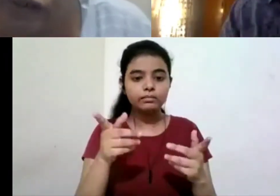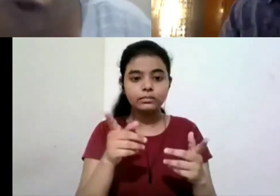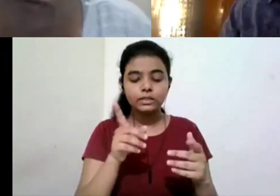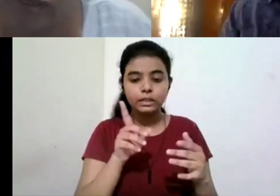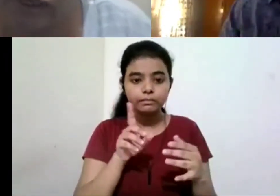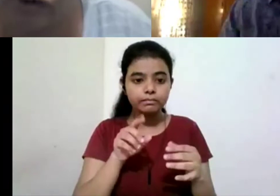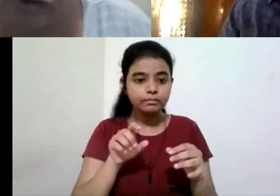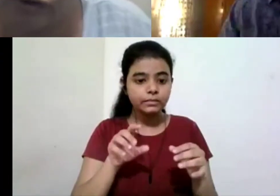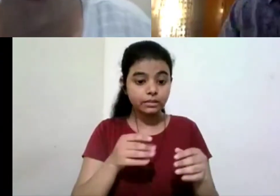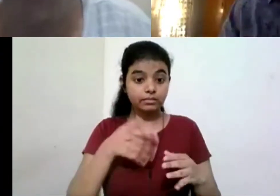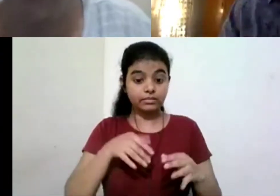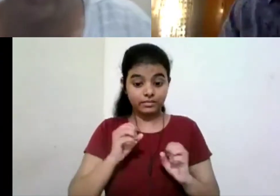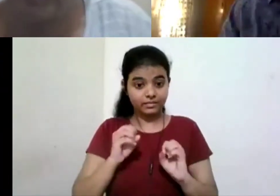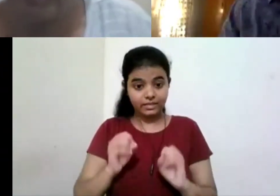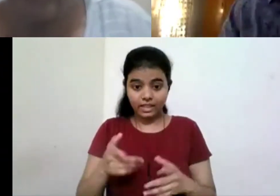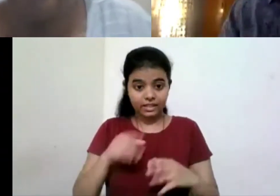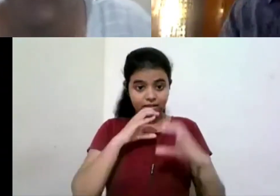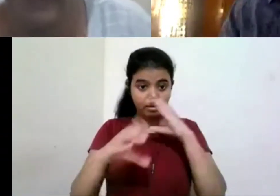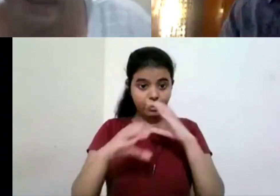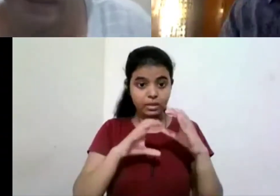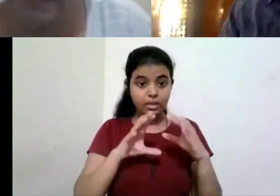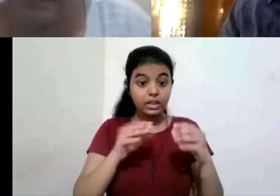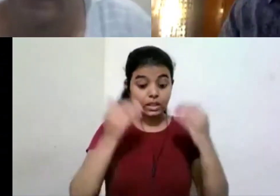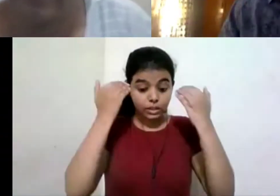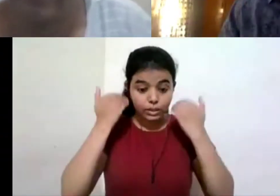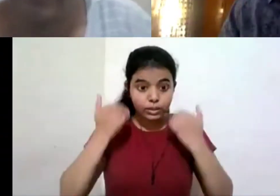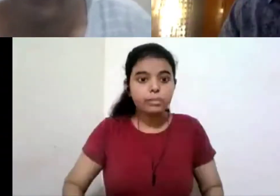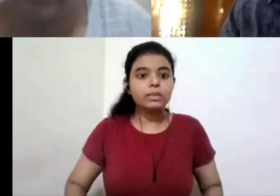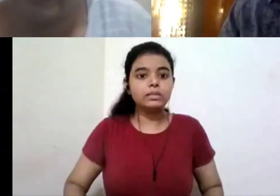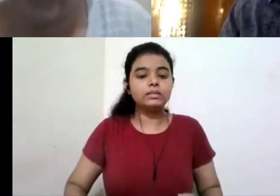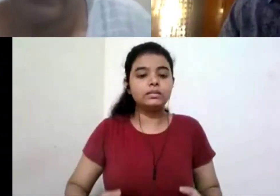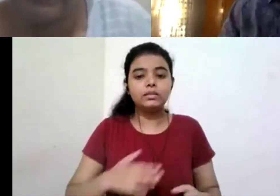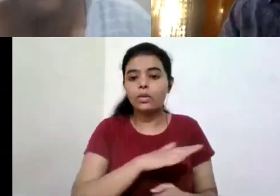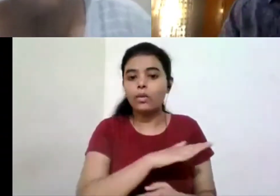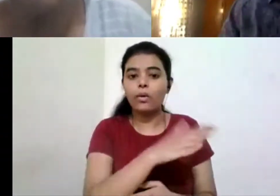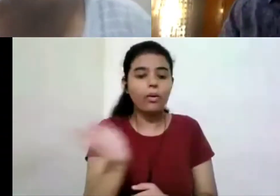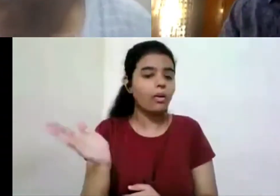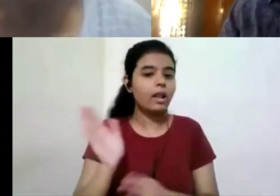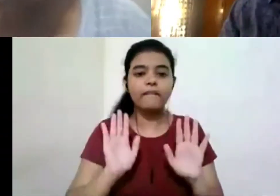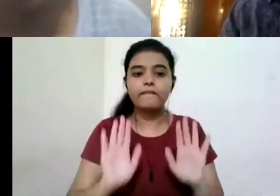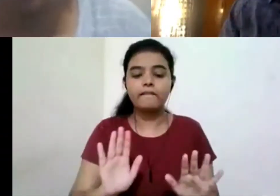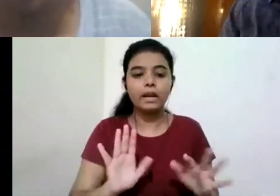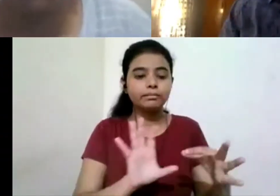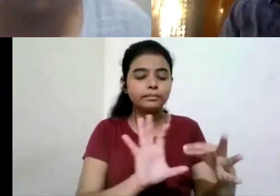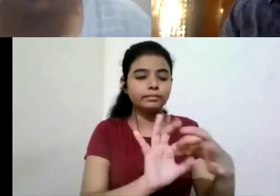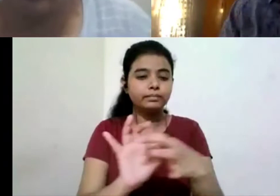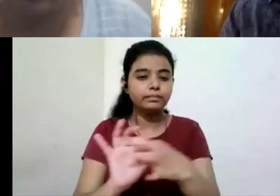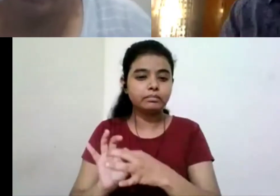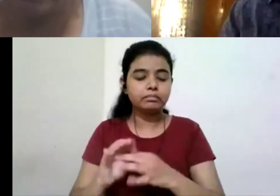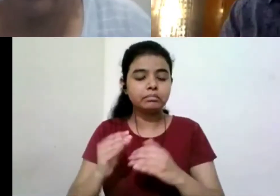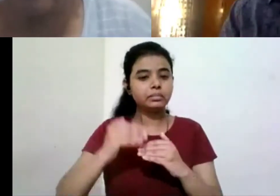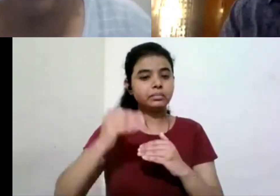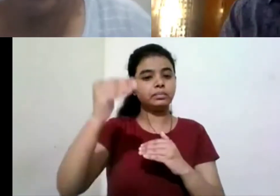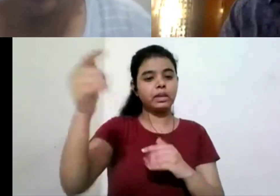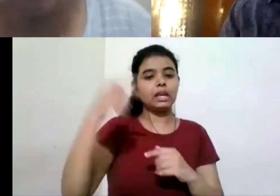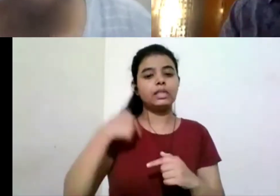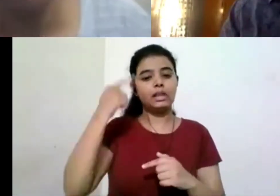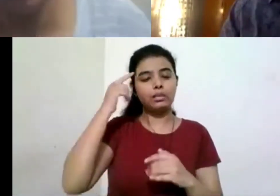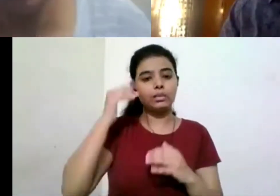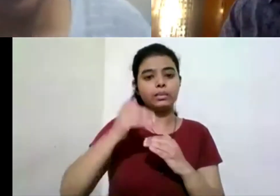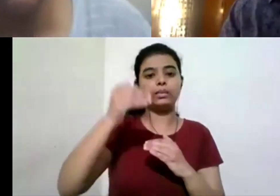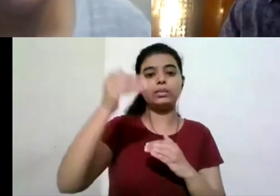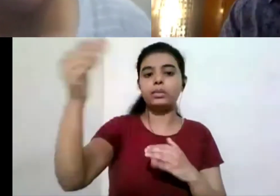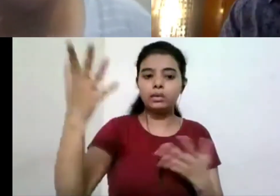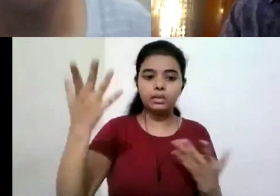starting this conversation of humanness, I think there's way more scope and there's way